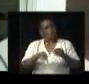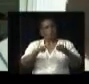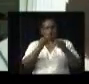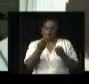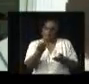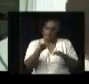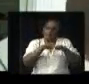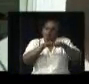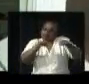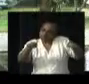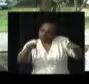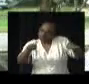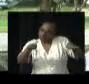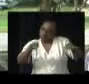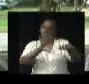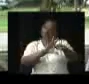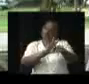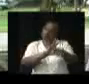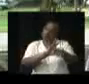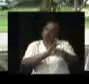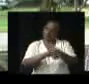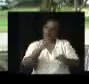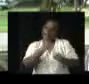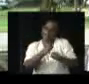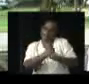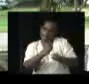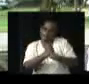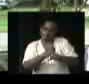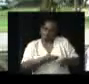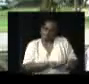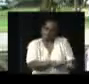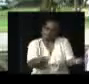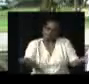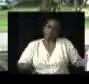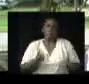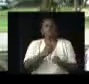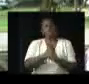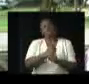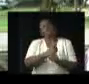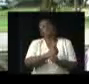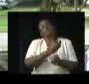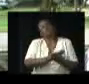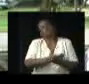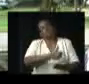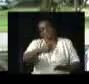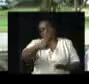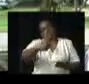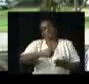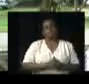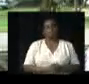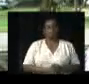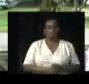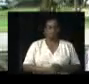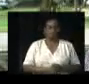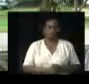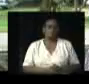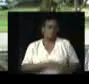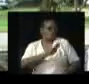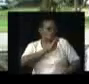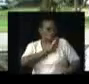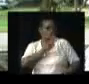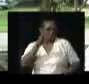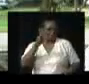of C47, Robbie Berenstein, were happy that the President had invited them for such talks.